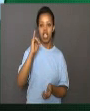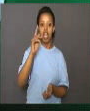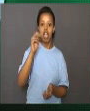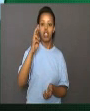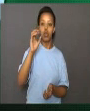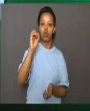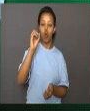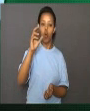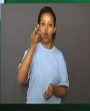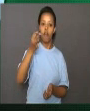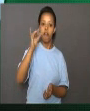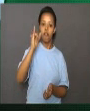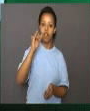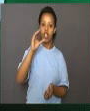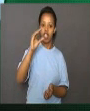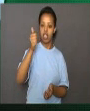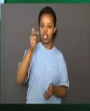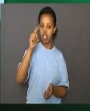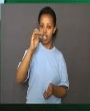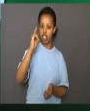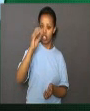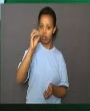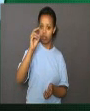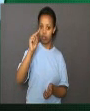Nitrification is a 2-step process.